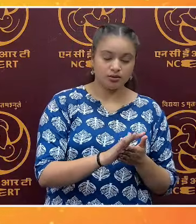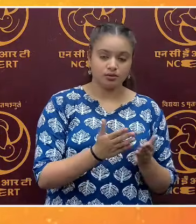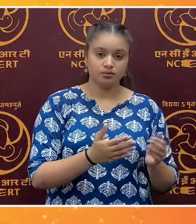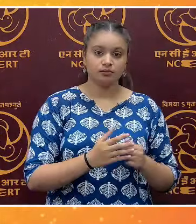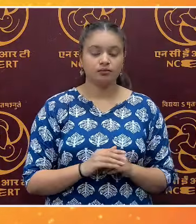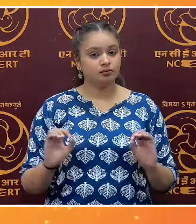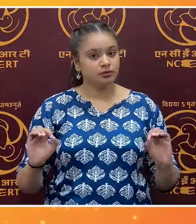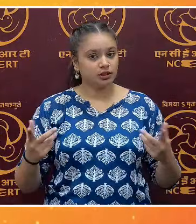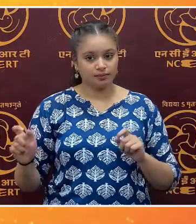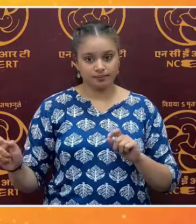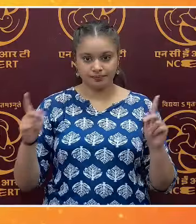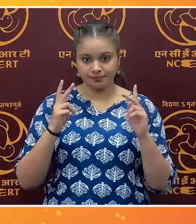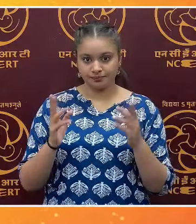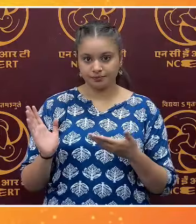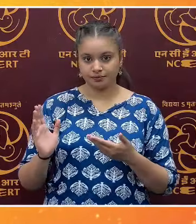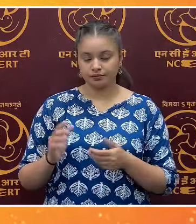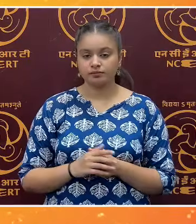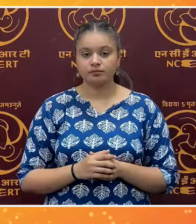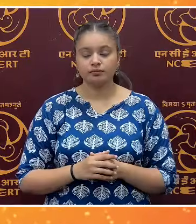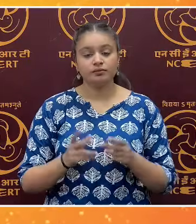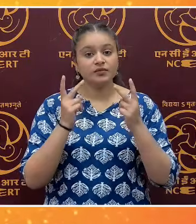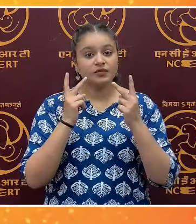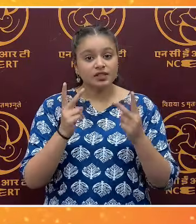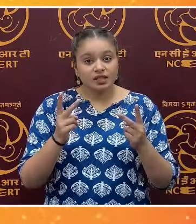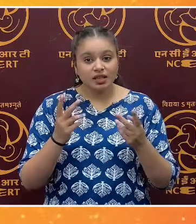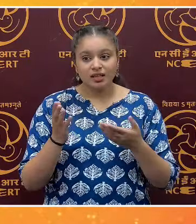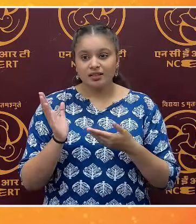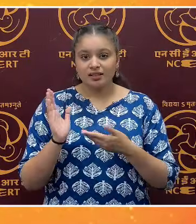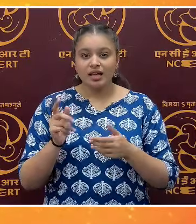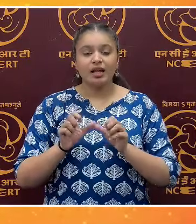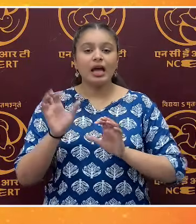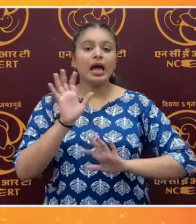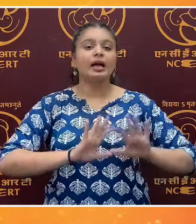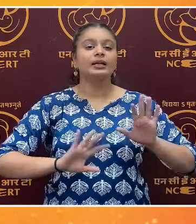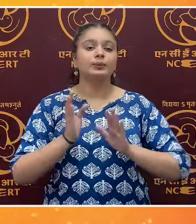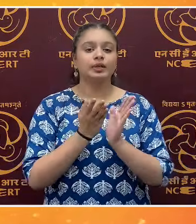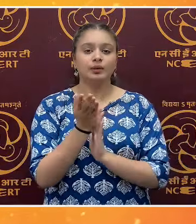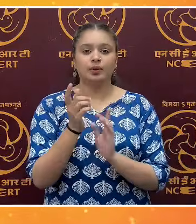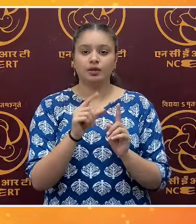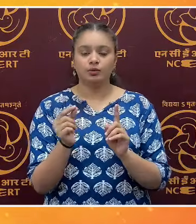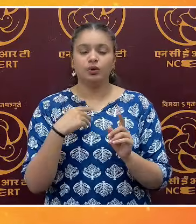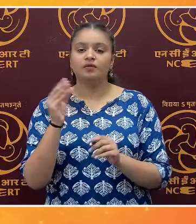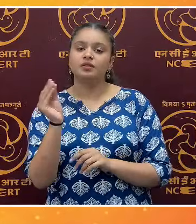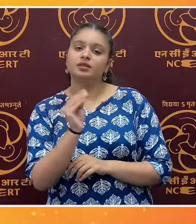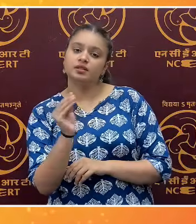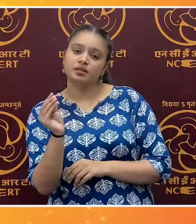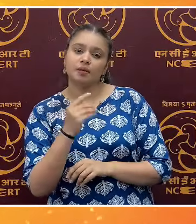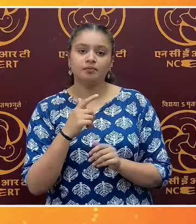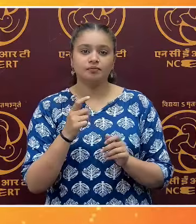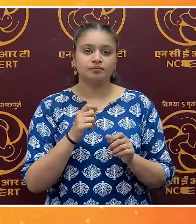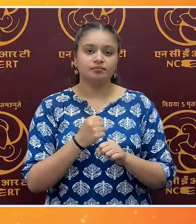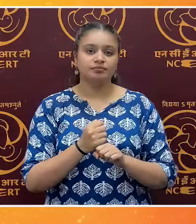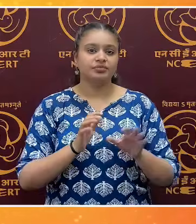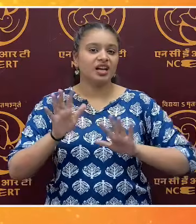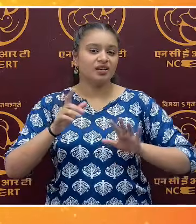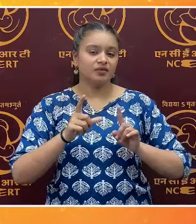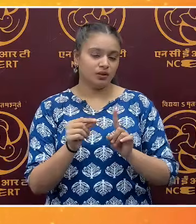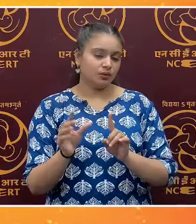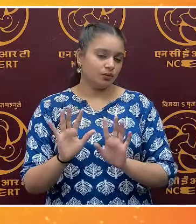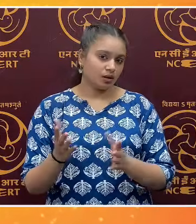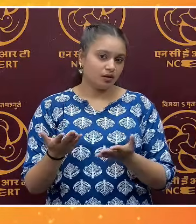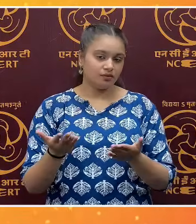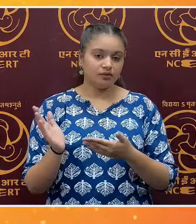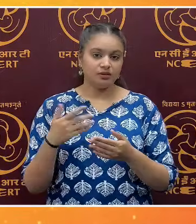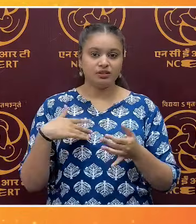this simulation part. See, it is a kind of a activity kind of, in which some gamified version is also there. So, in kind